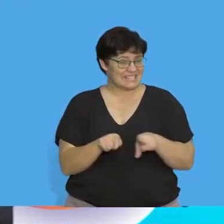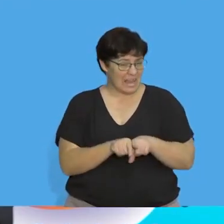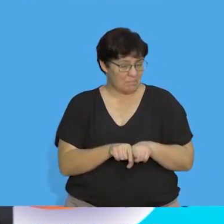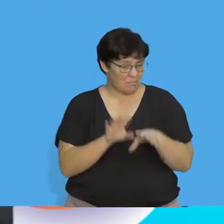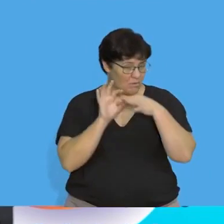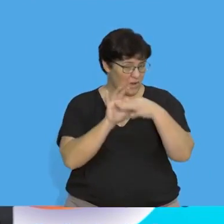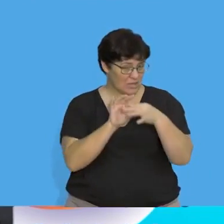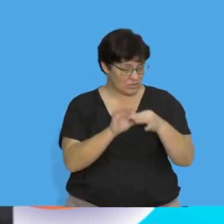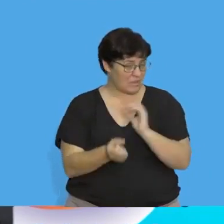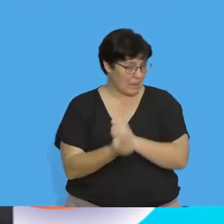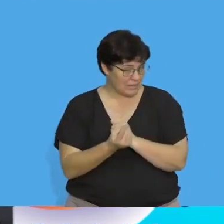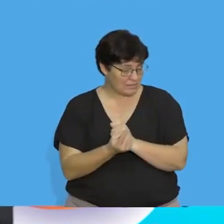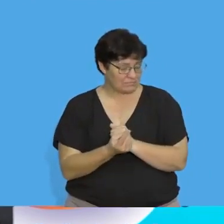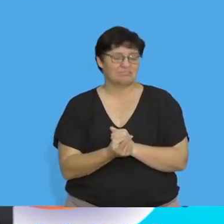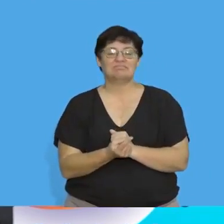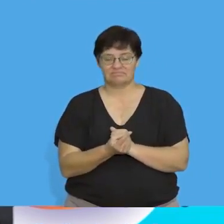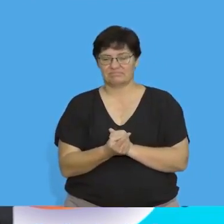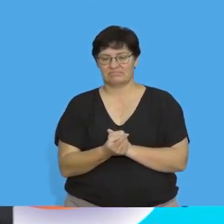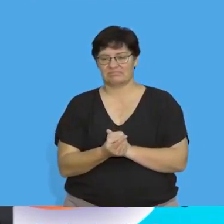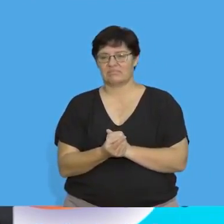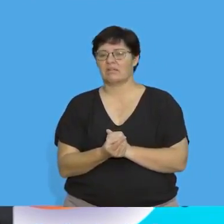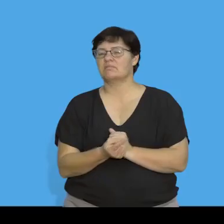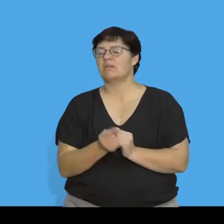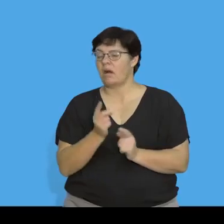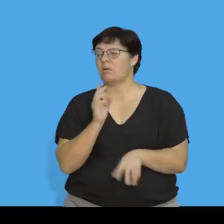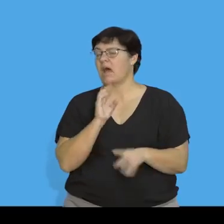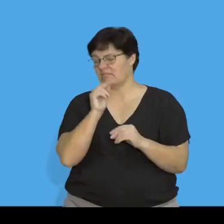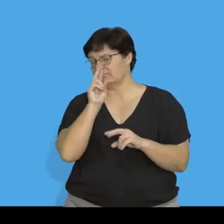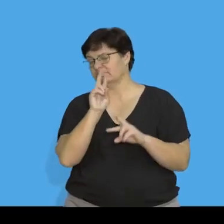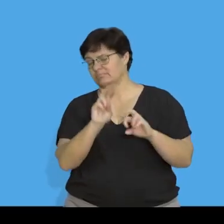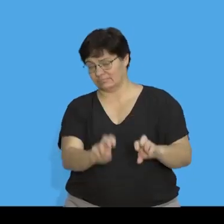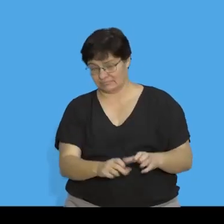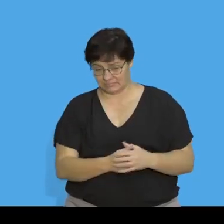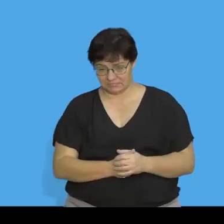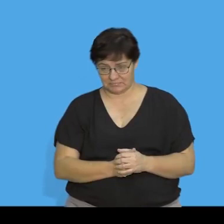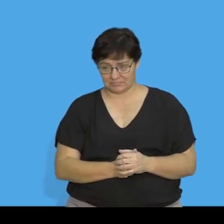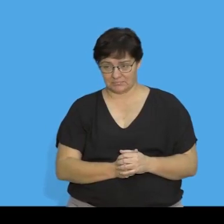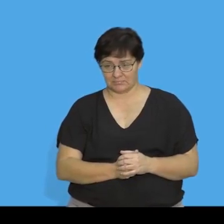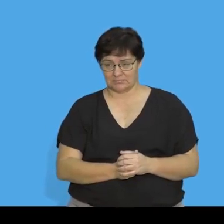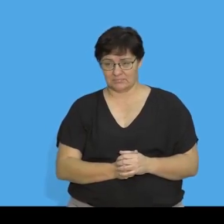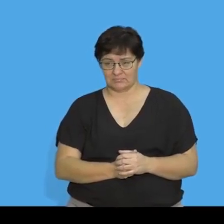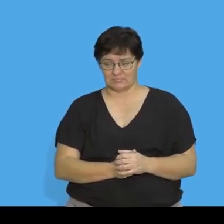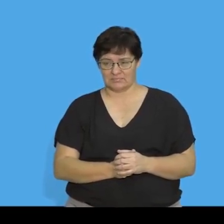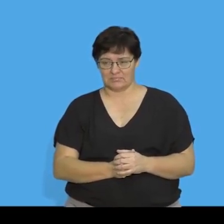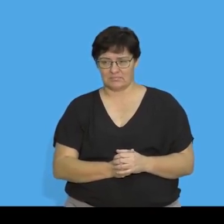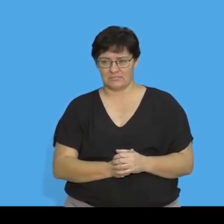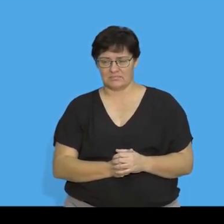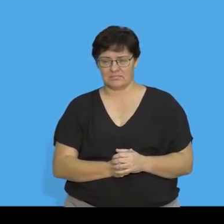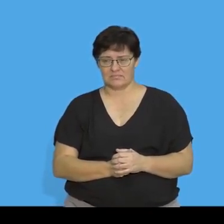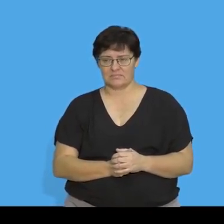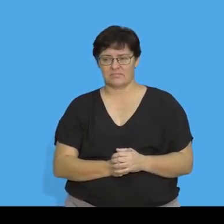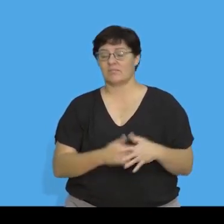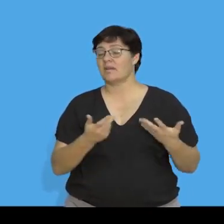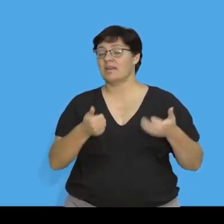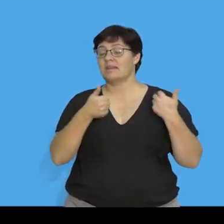relationship? Well, that we're going to have to spend a little bit of time on and have a look at in a second. The next idea that we want